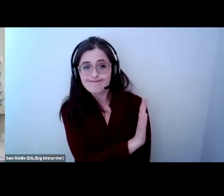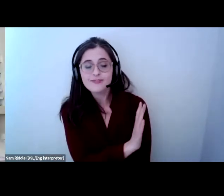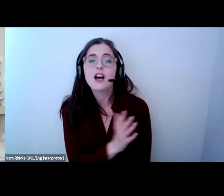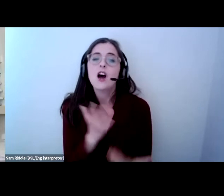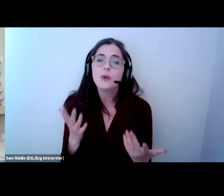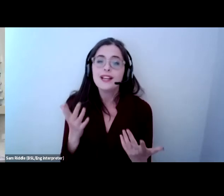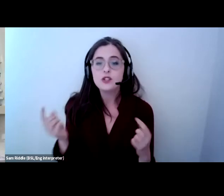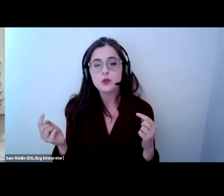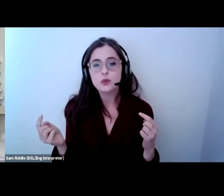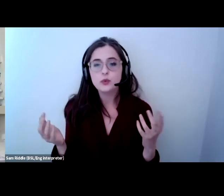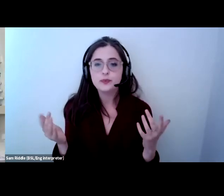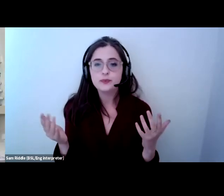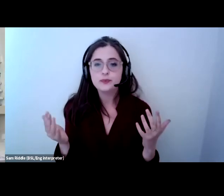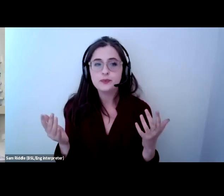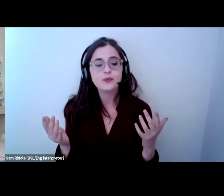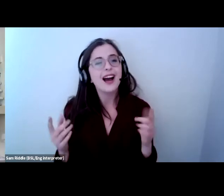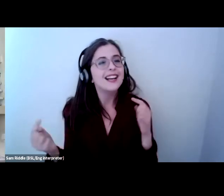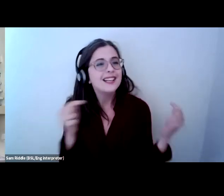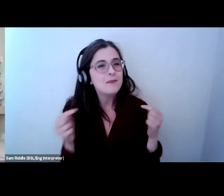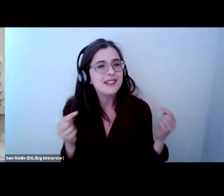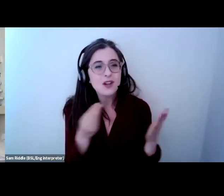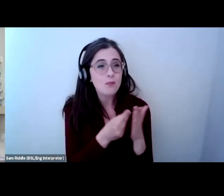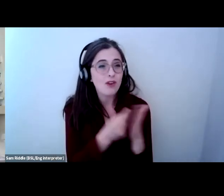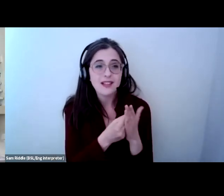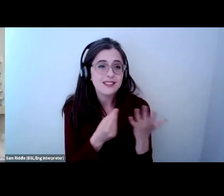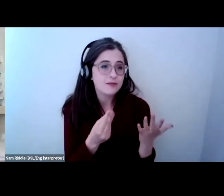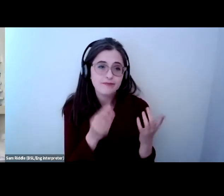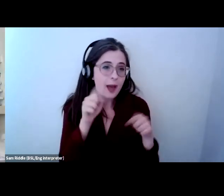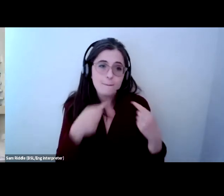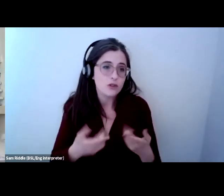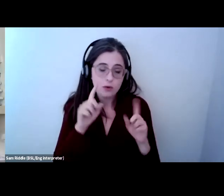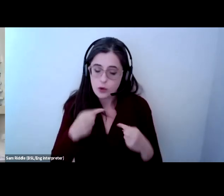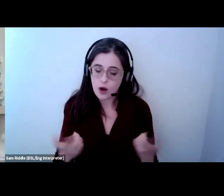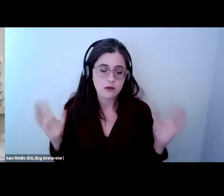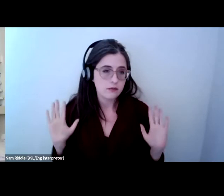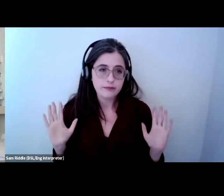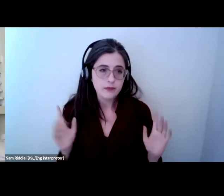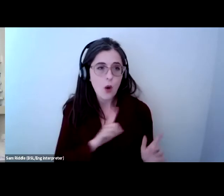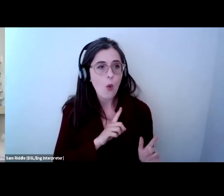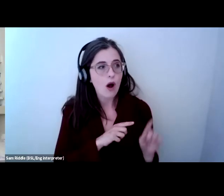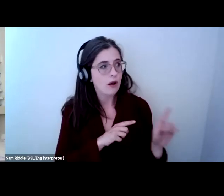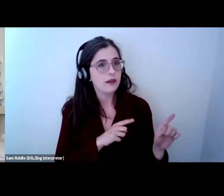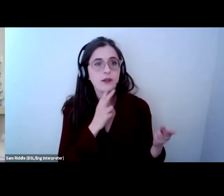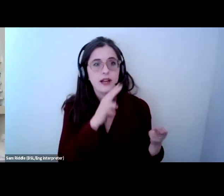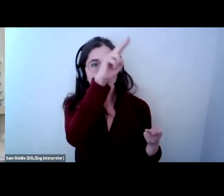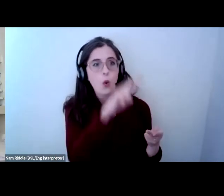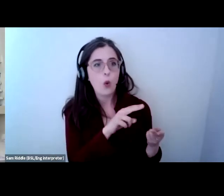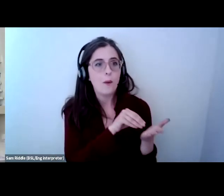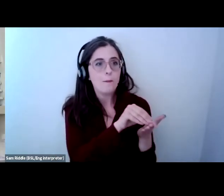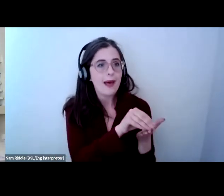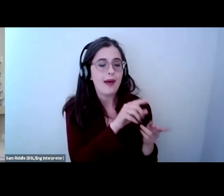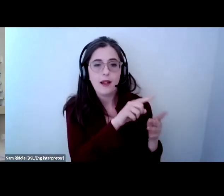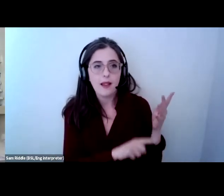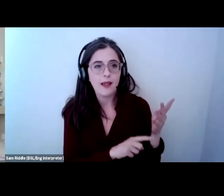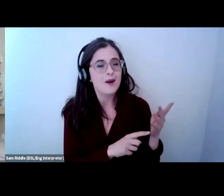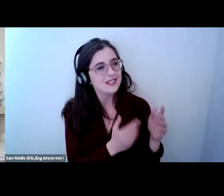about competing. So competing, for example, on price is basically impossible because of the type of finance that